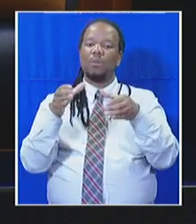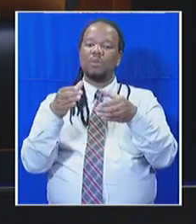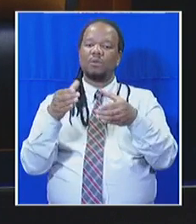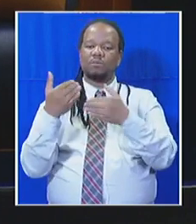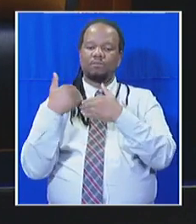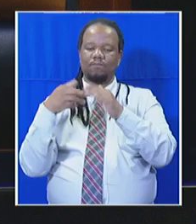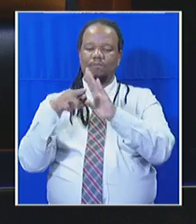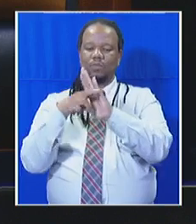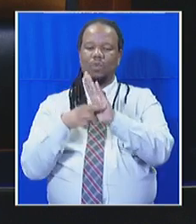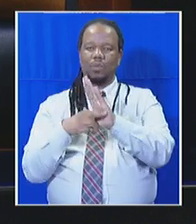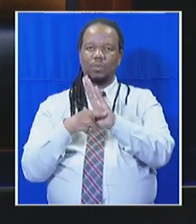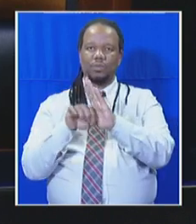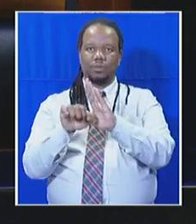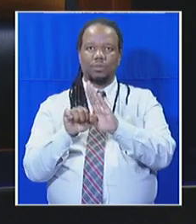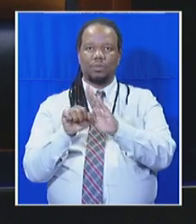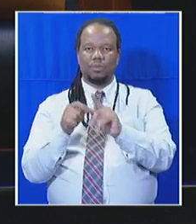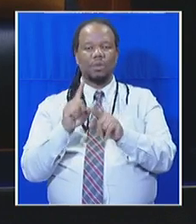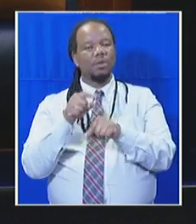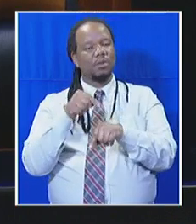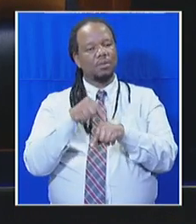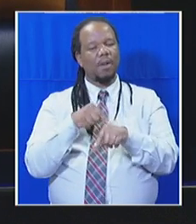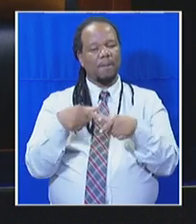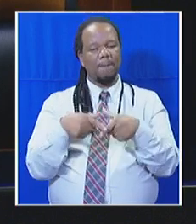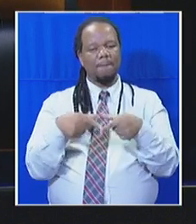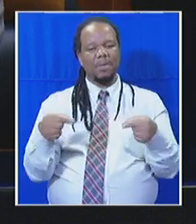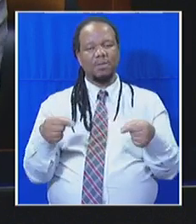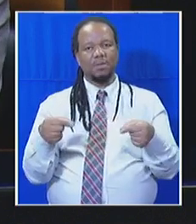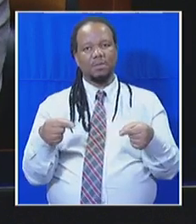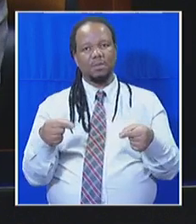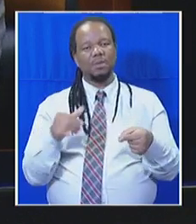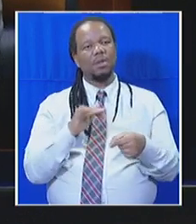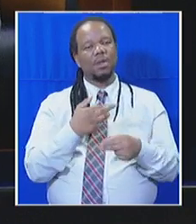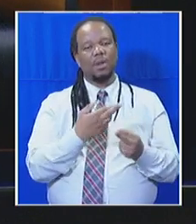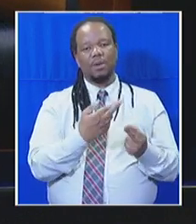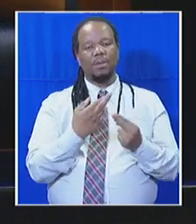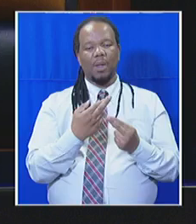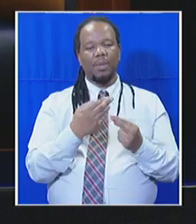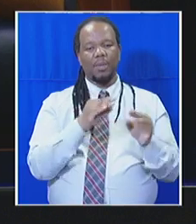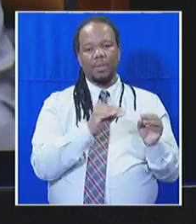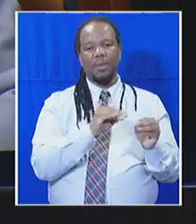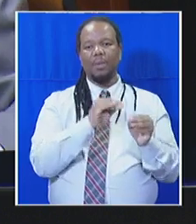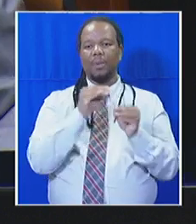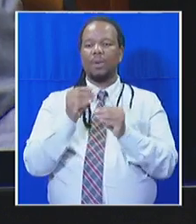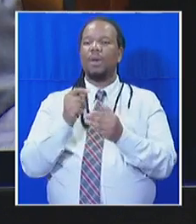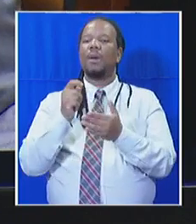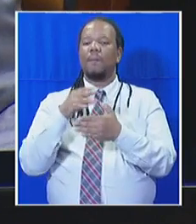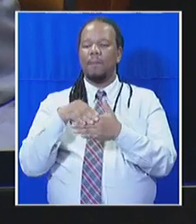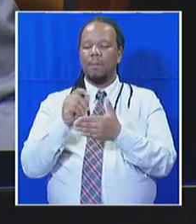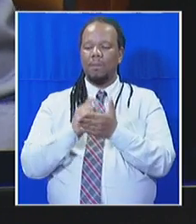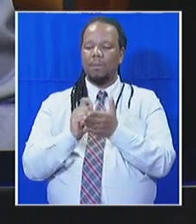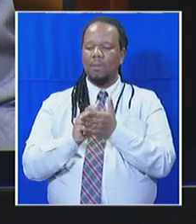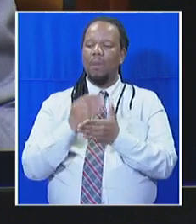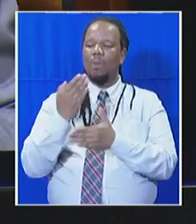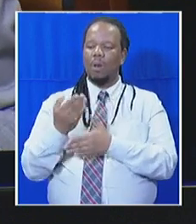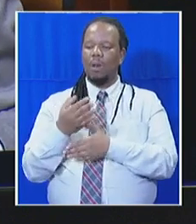have indicated, when question time expired, all outstanding replies will be sent to members in writing. And I